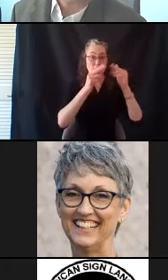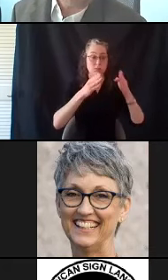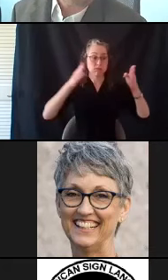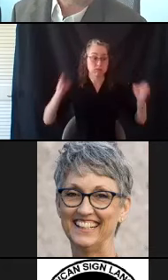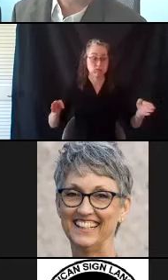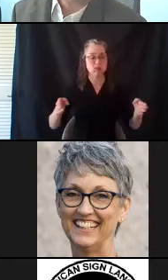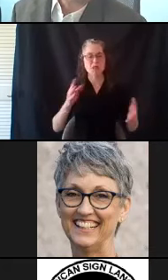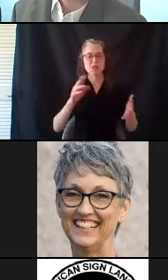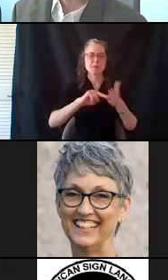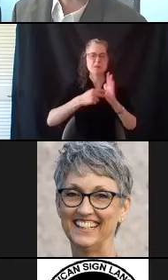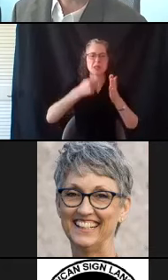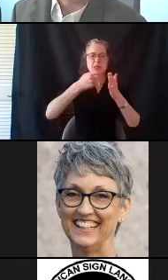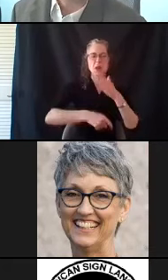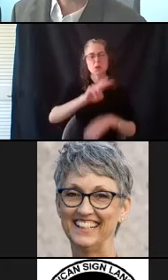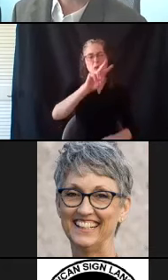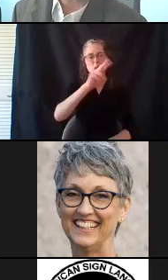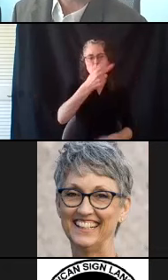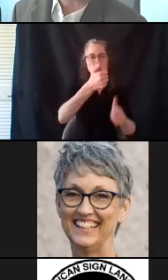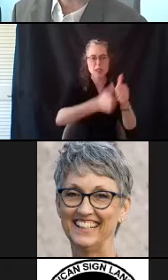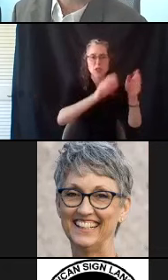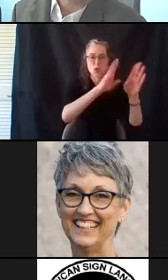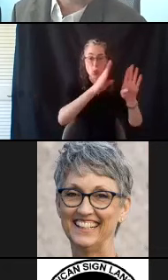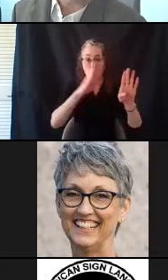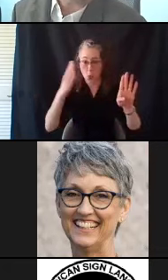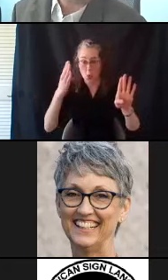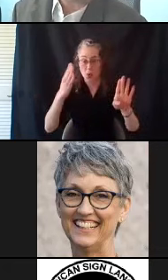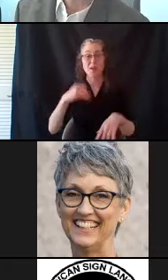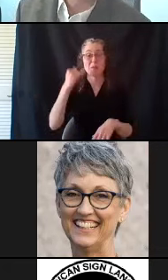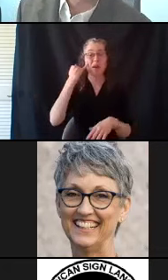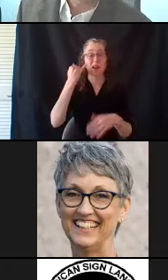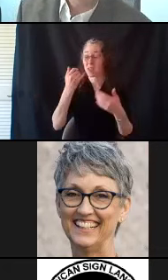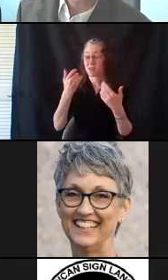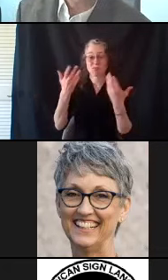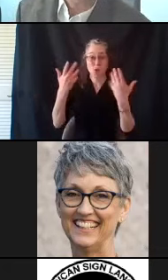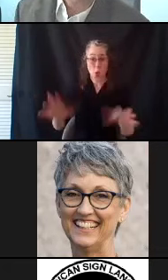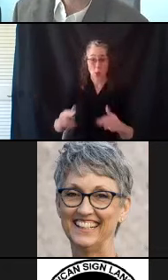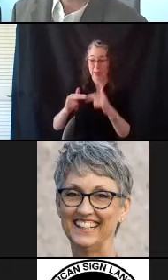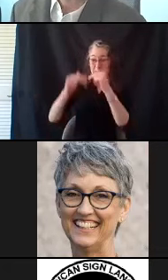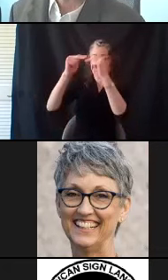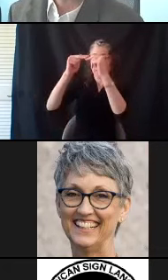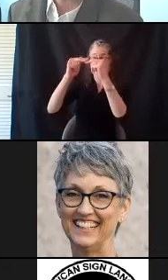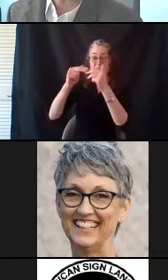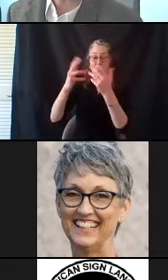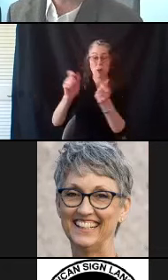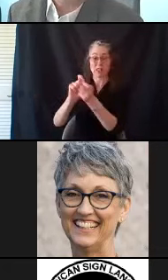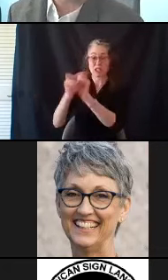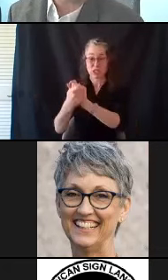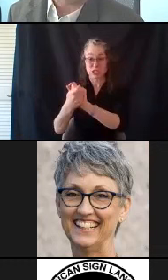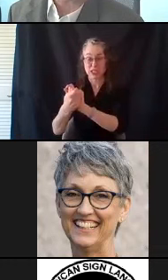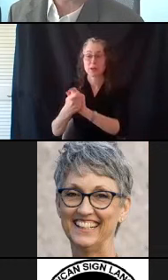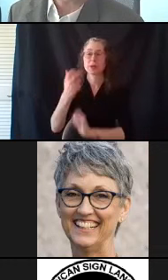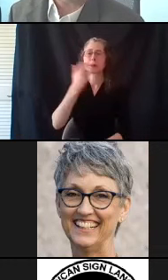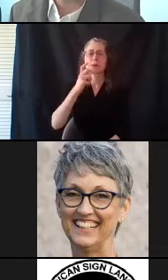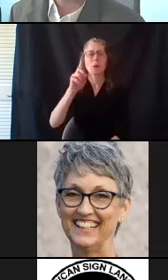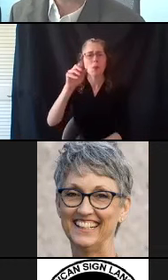$2 per door. But to widen a doorway later and make the modification, you're talking just under